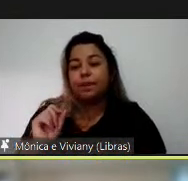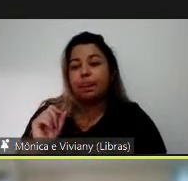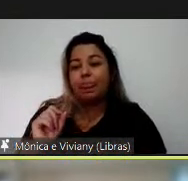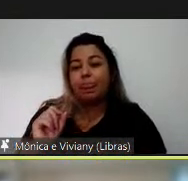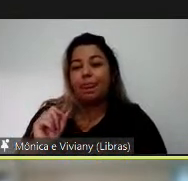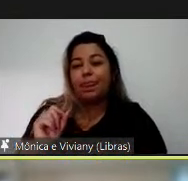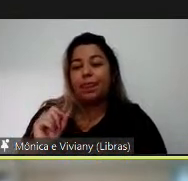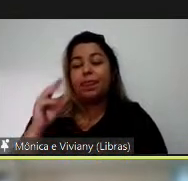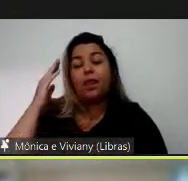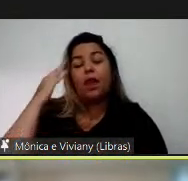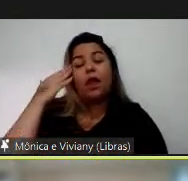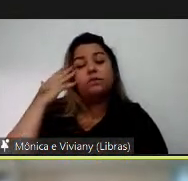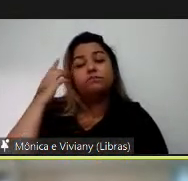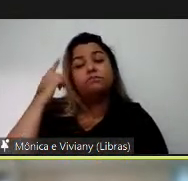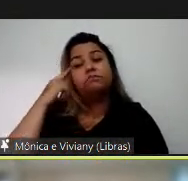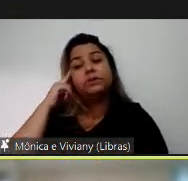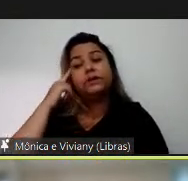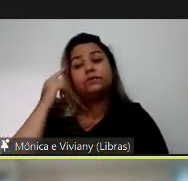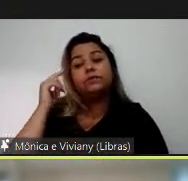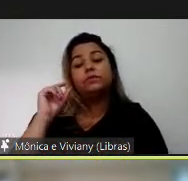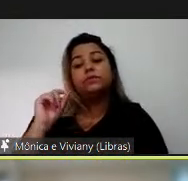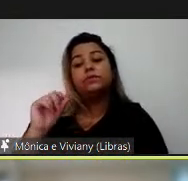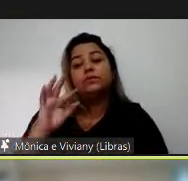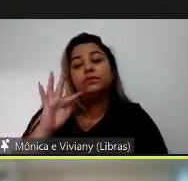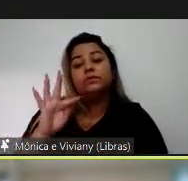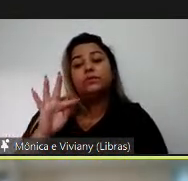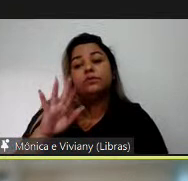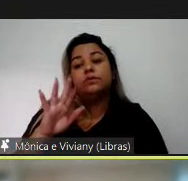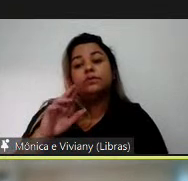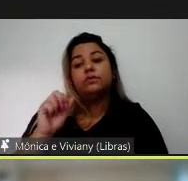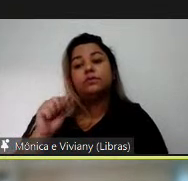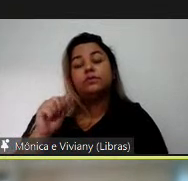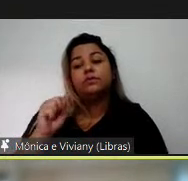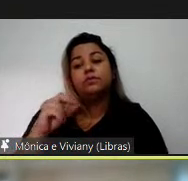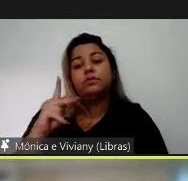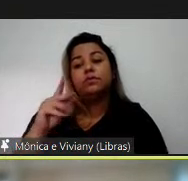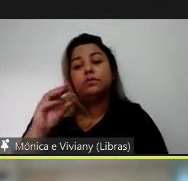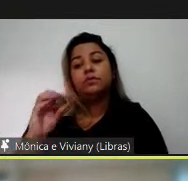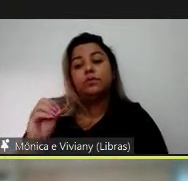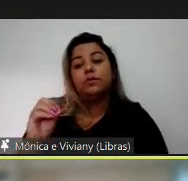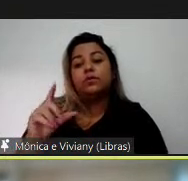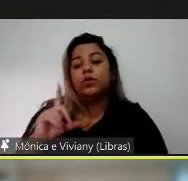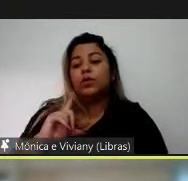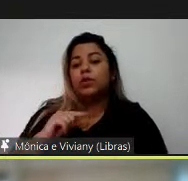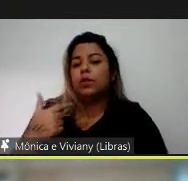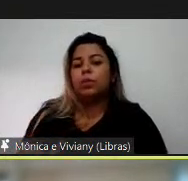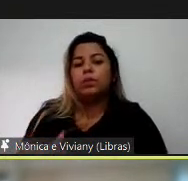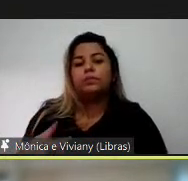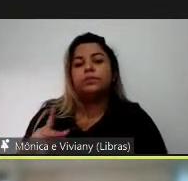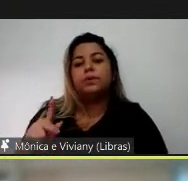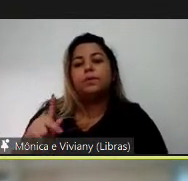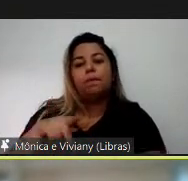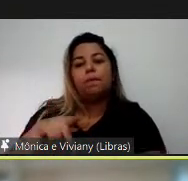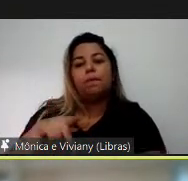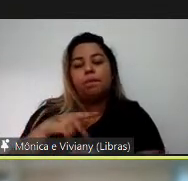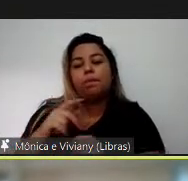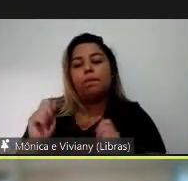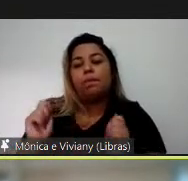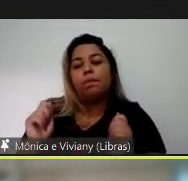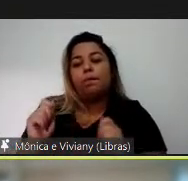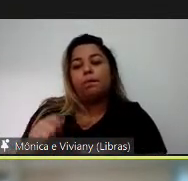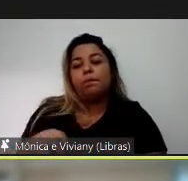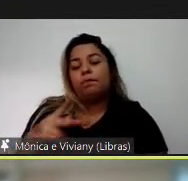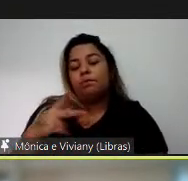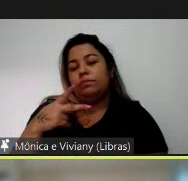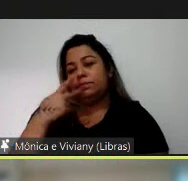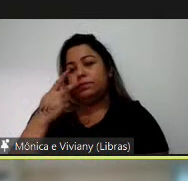before, we thinking about Francesco Branca from WHO, we have a country that can be